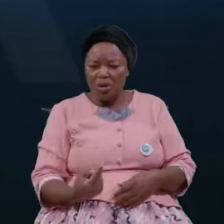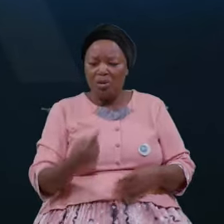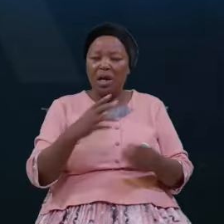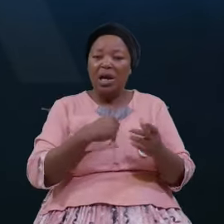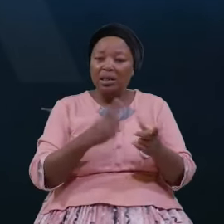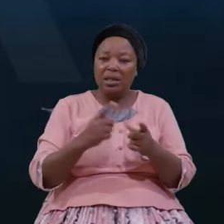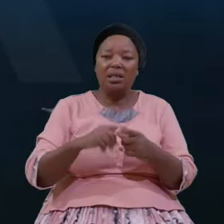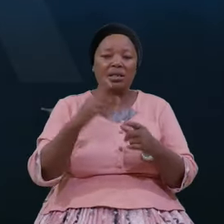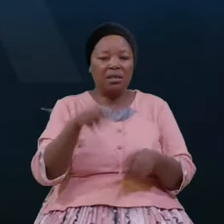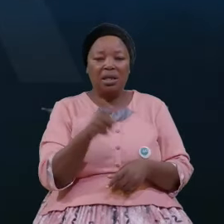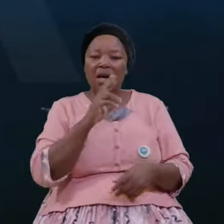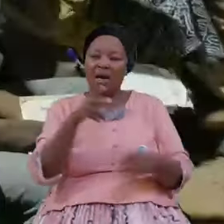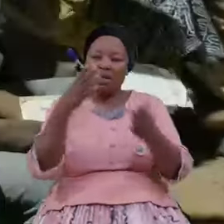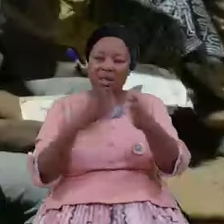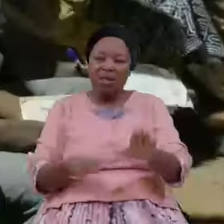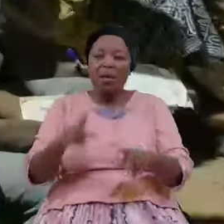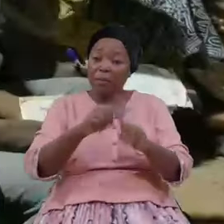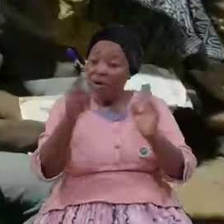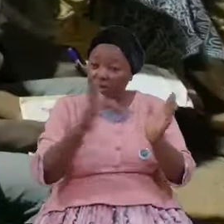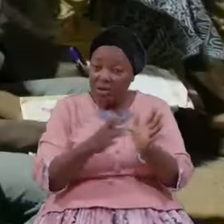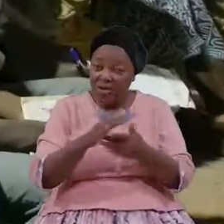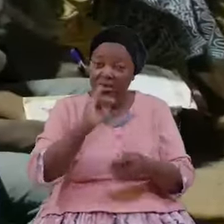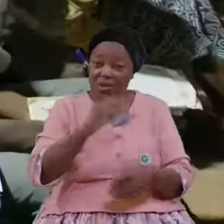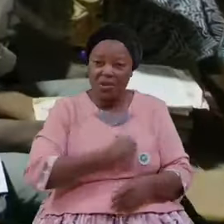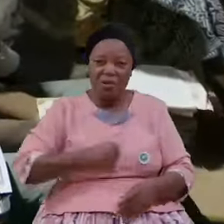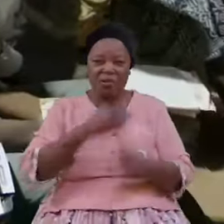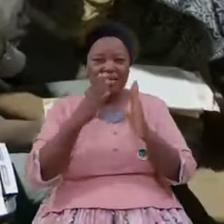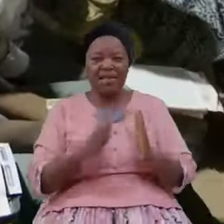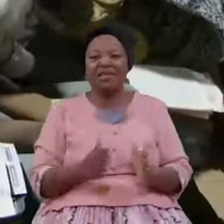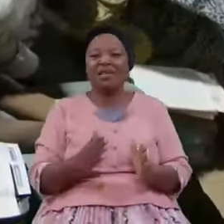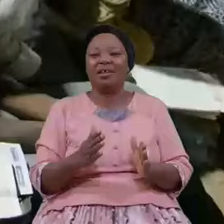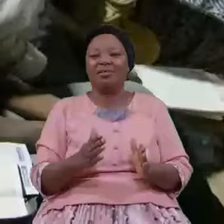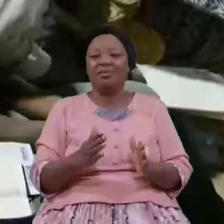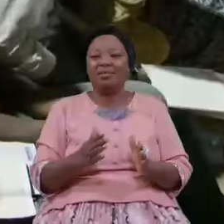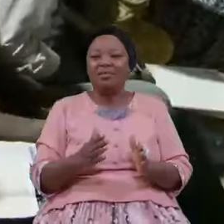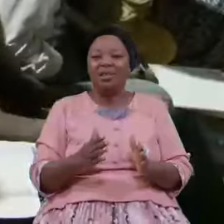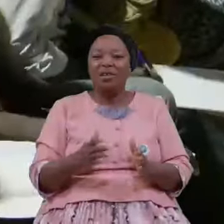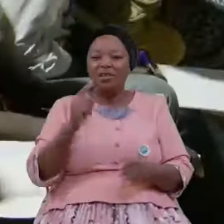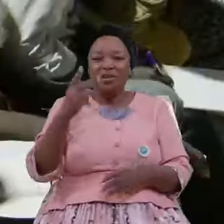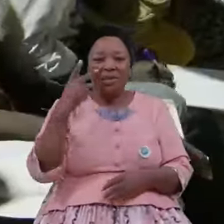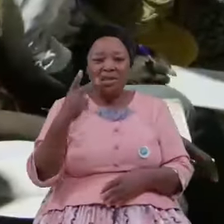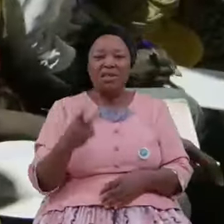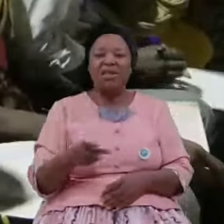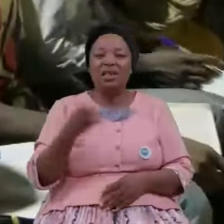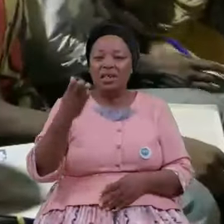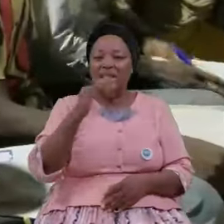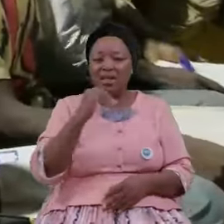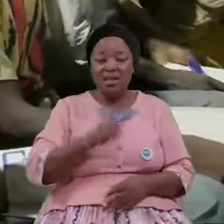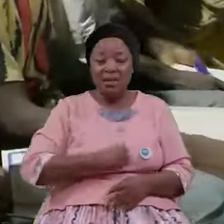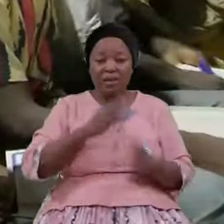But Jesus is your sympathizer. You see, there are sympathizers that will just say,